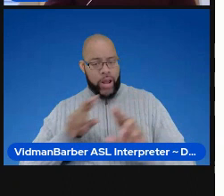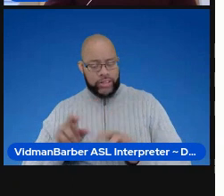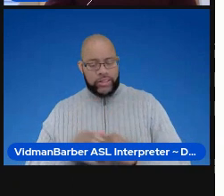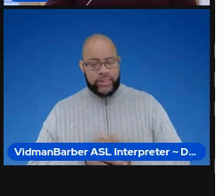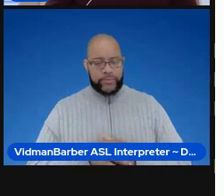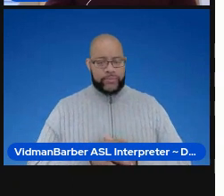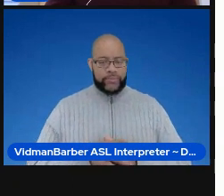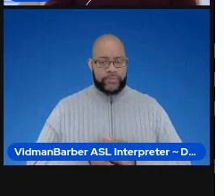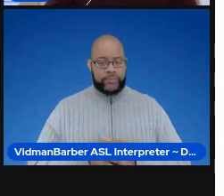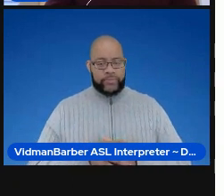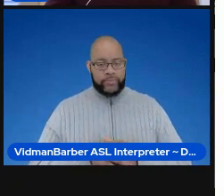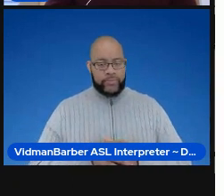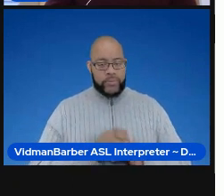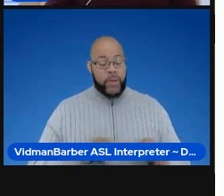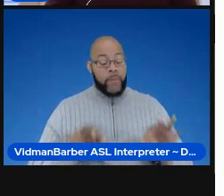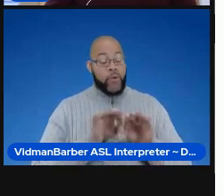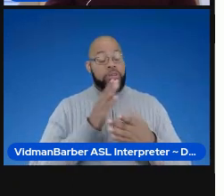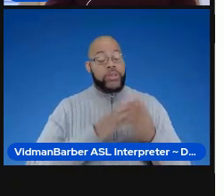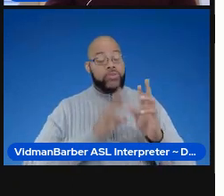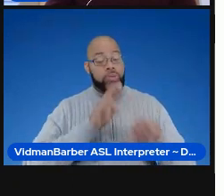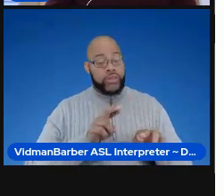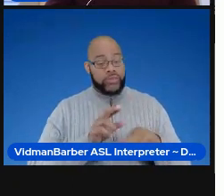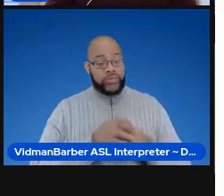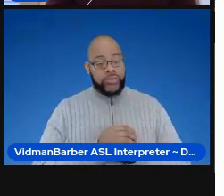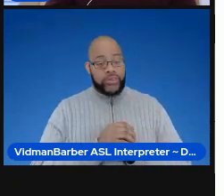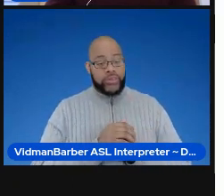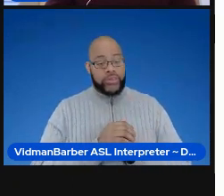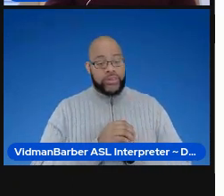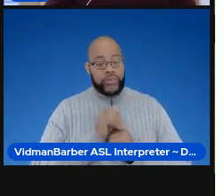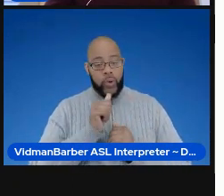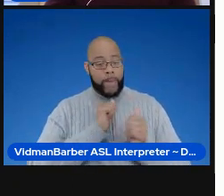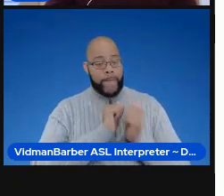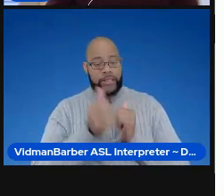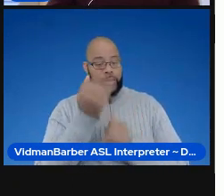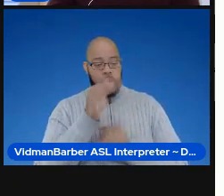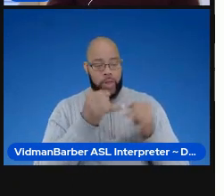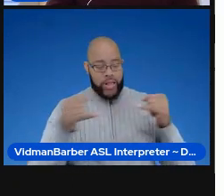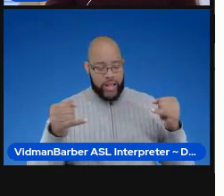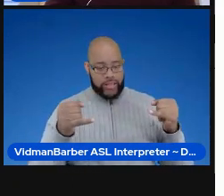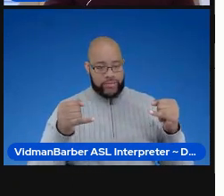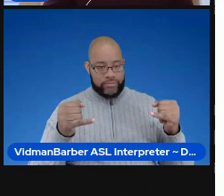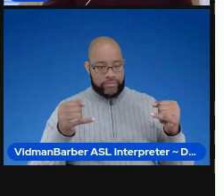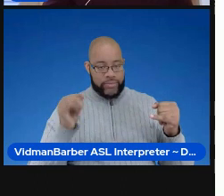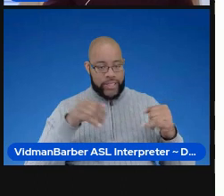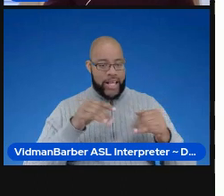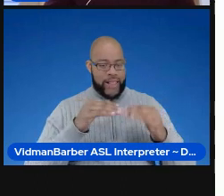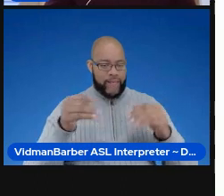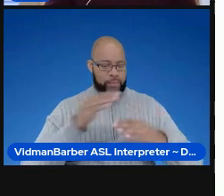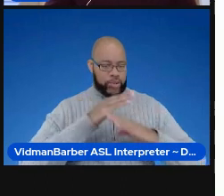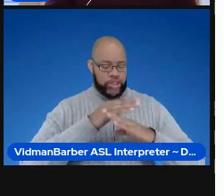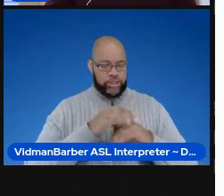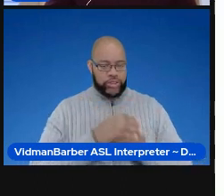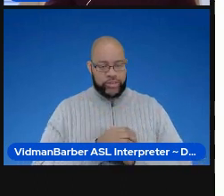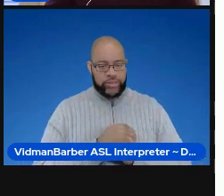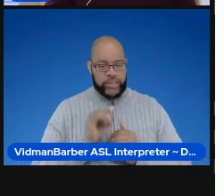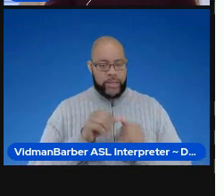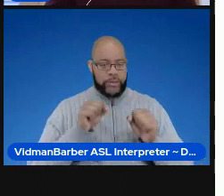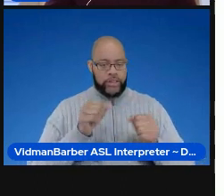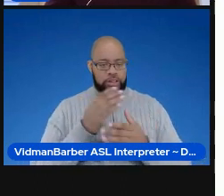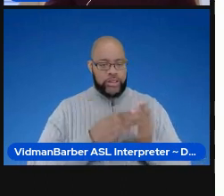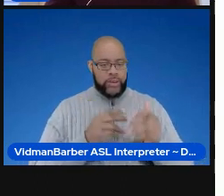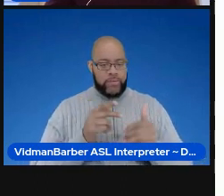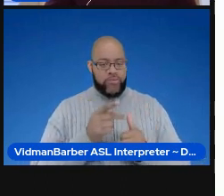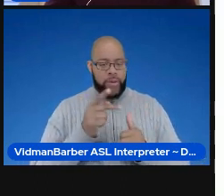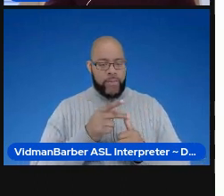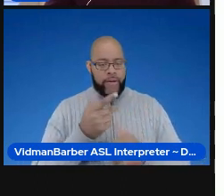And importantly, some responses do not pass this blue line, which is the putative level of protection. So these are potentially some primary